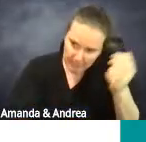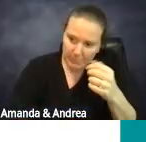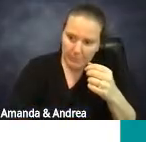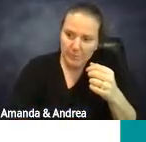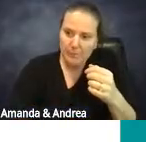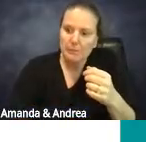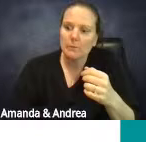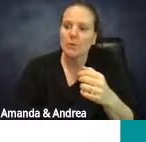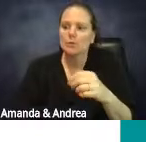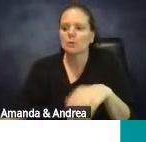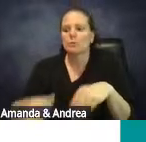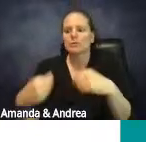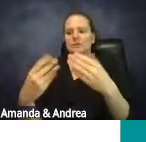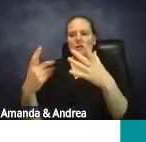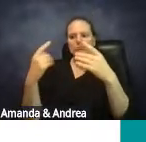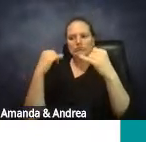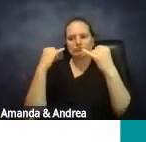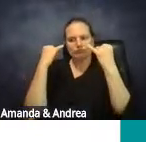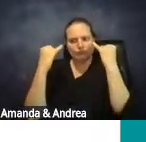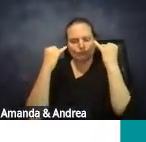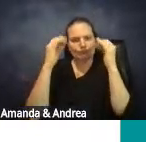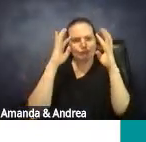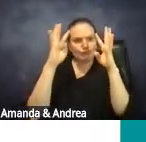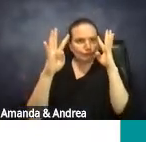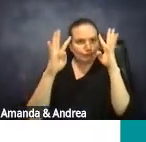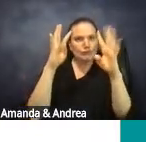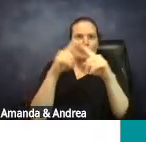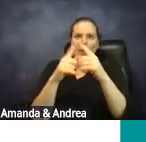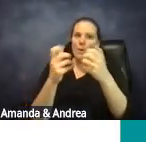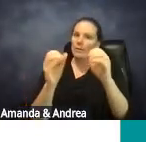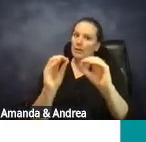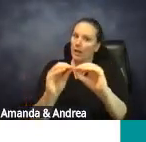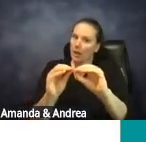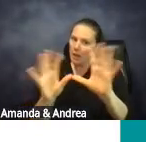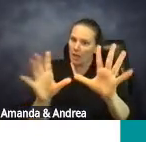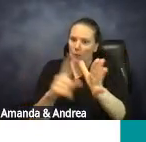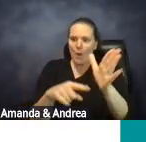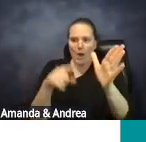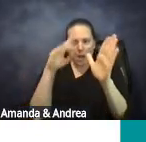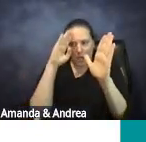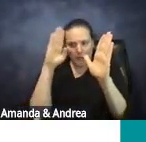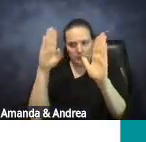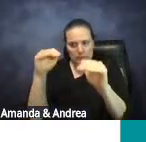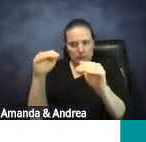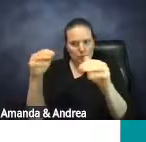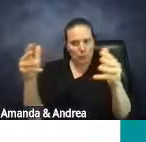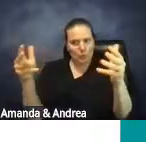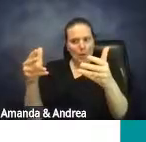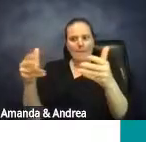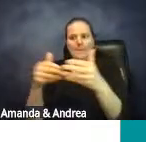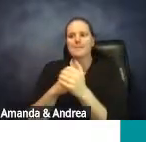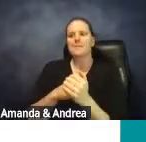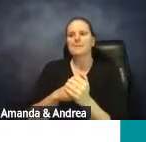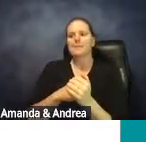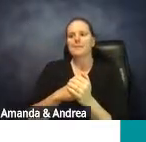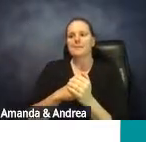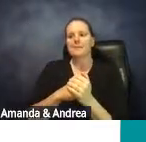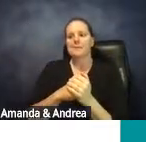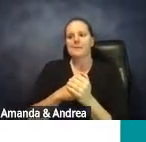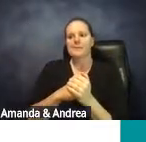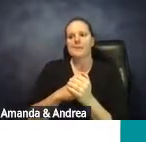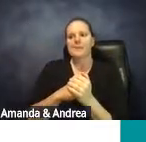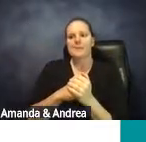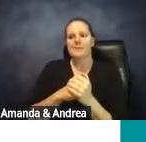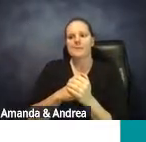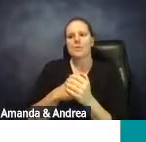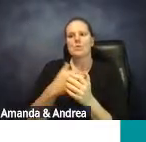ideas, but we want to be sure we're pretty clear about what our expectations are. And so we end up with